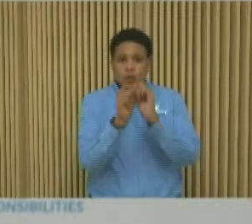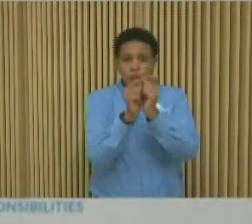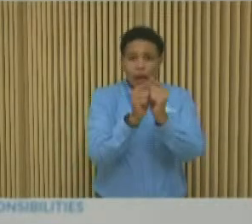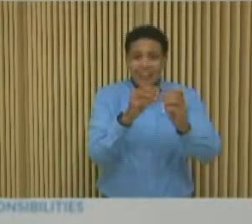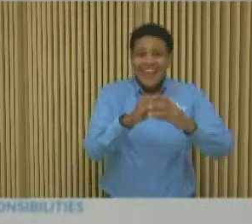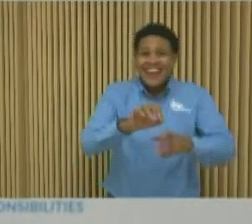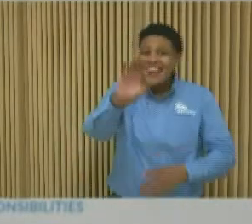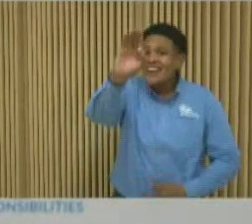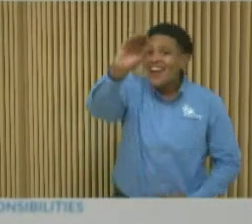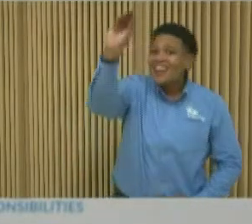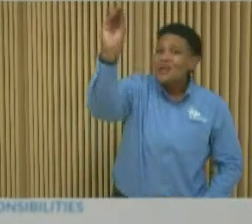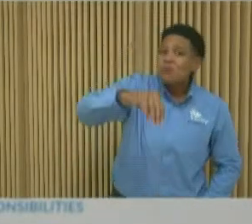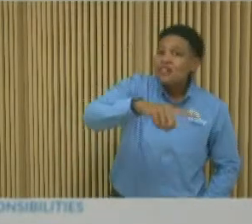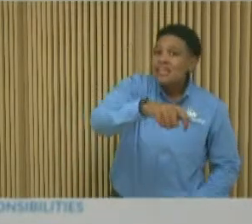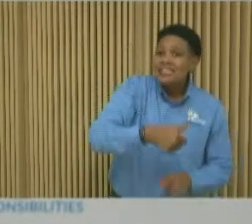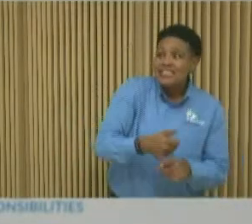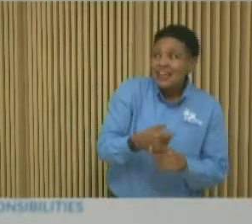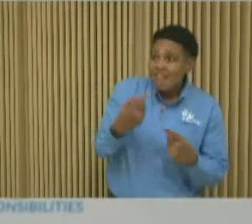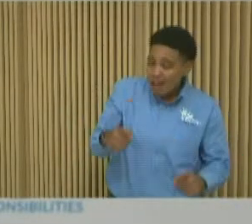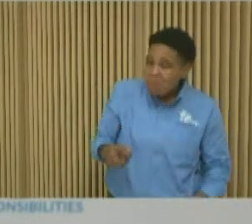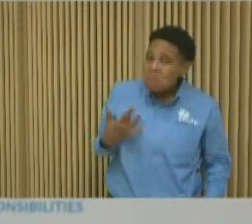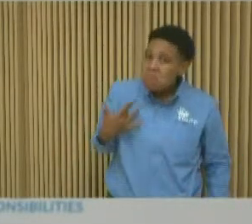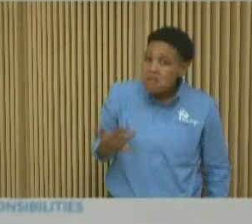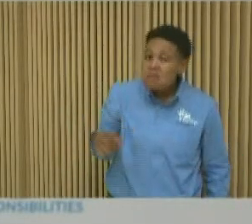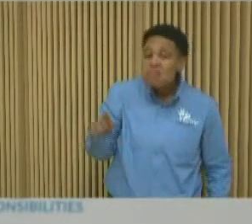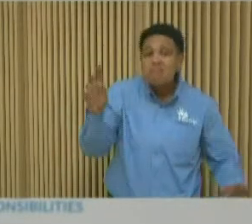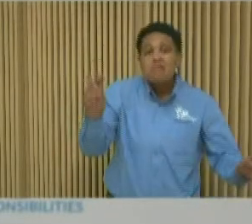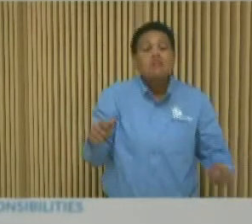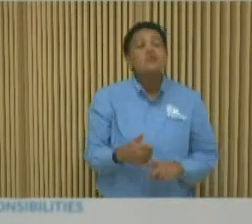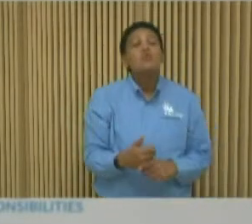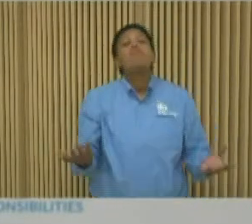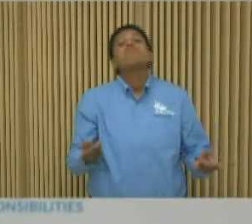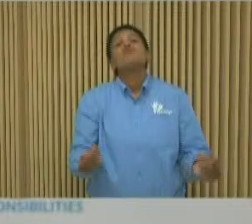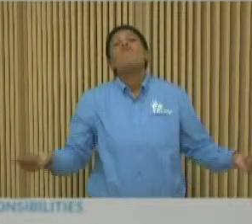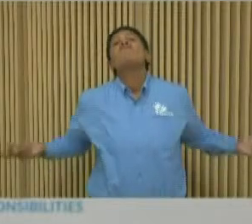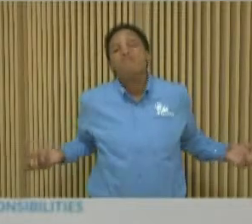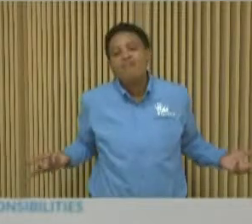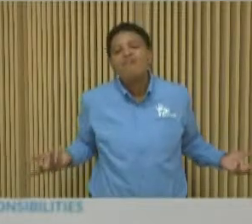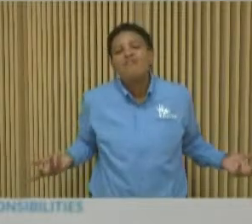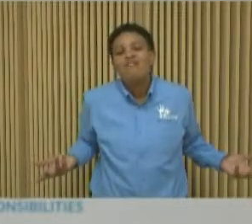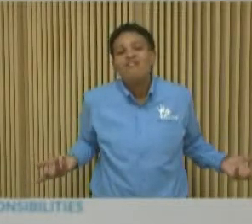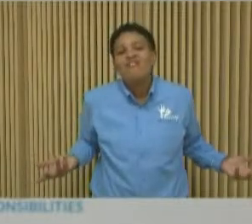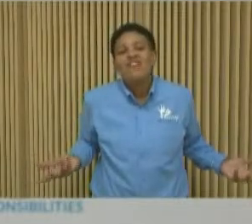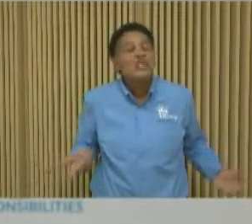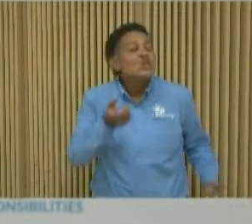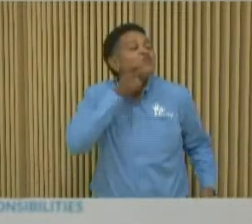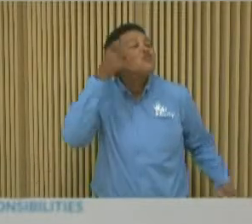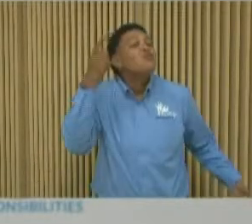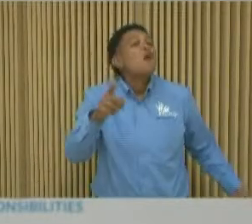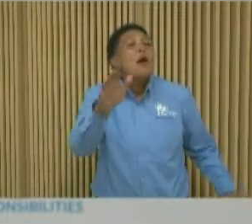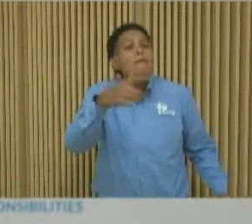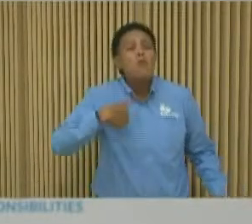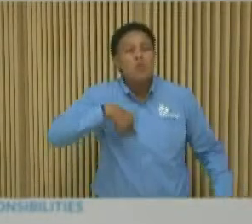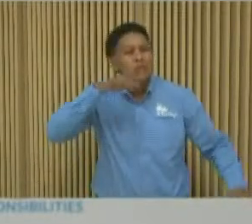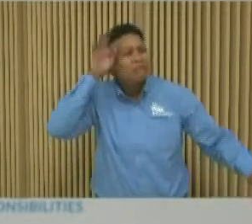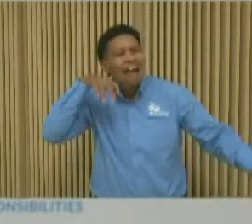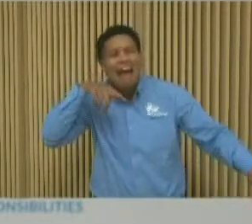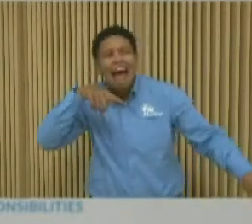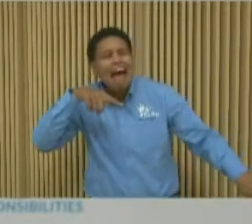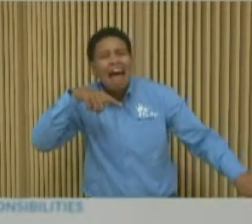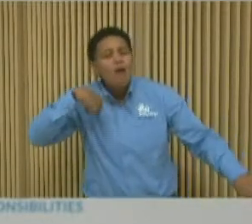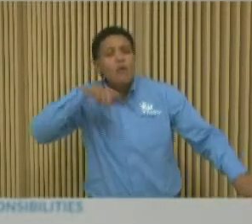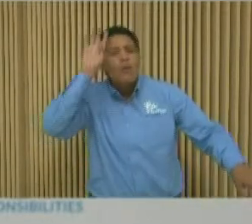in 90% of the cases, these matters are settled. Just recently, we decided that we